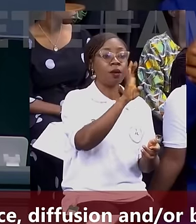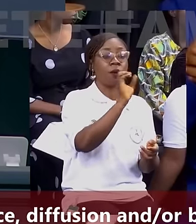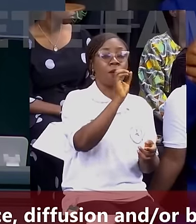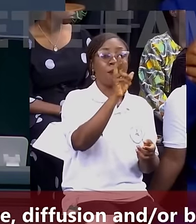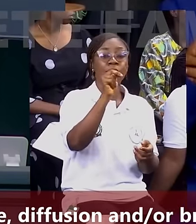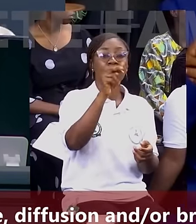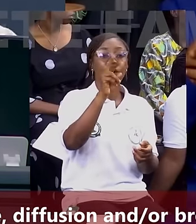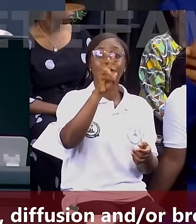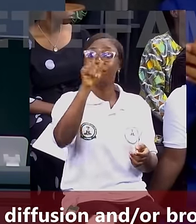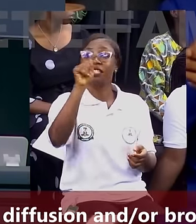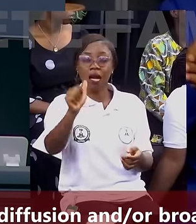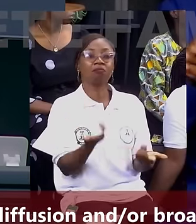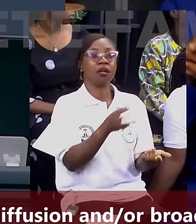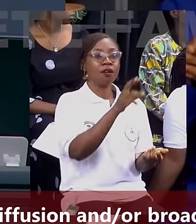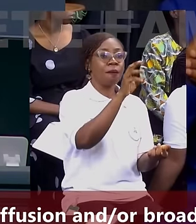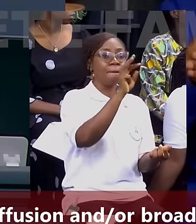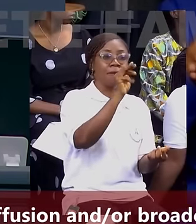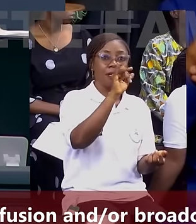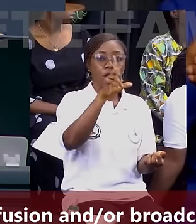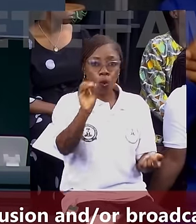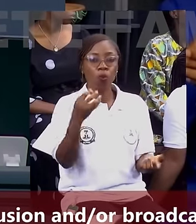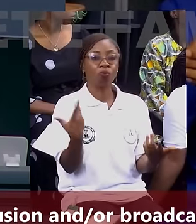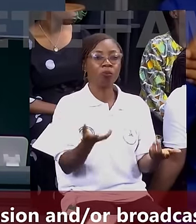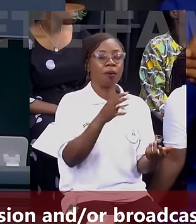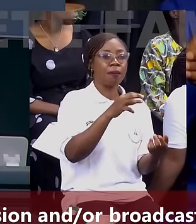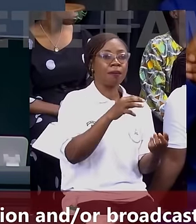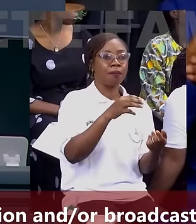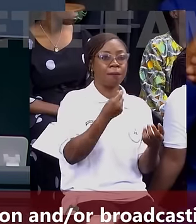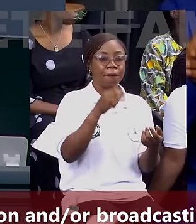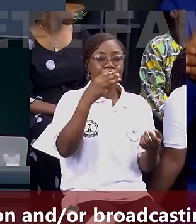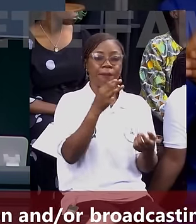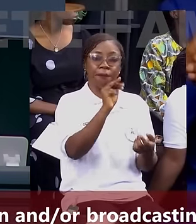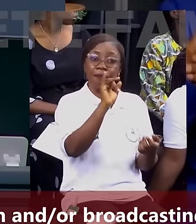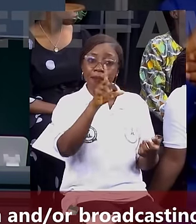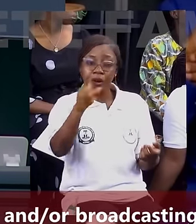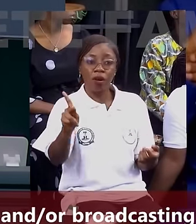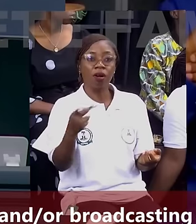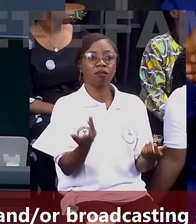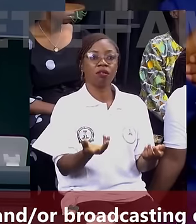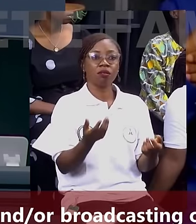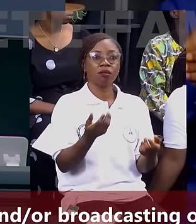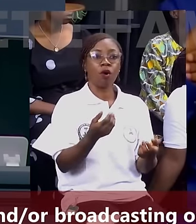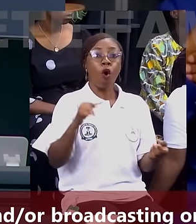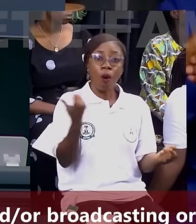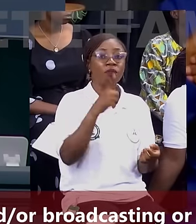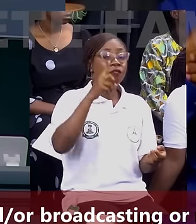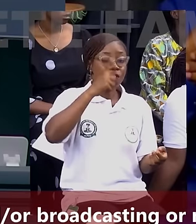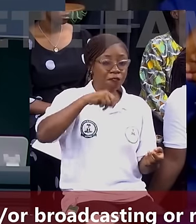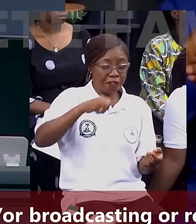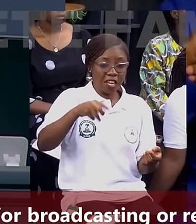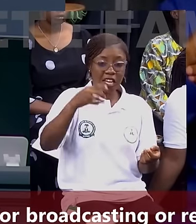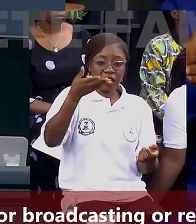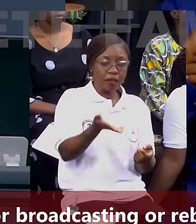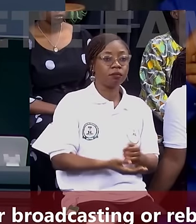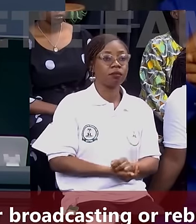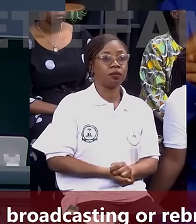fake ones food. Milo, fake ones food. Powder milk, including, no day buy the one